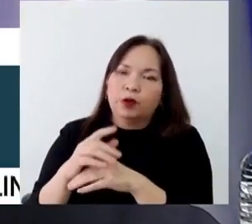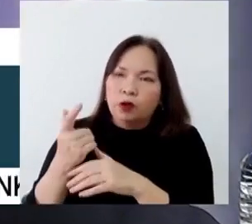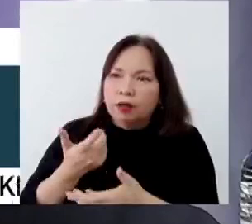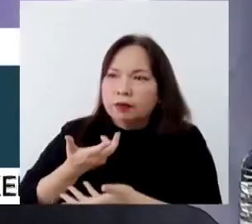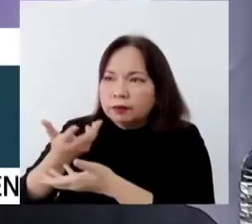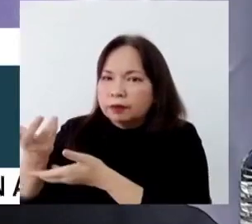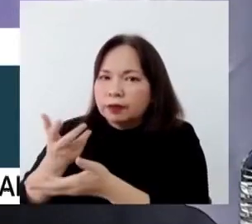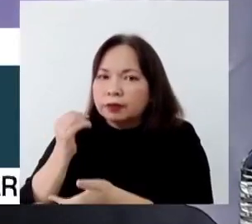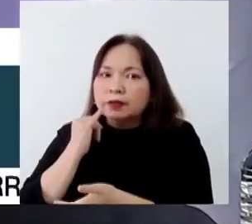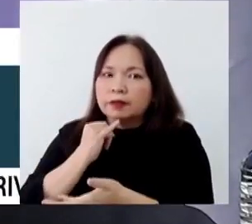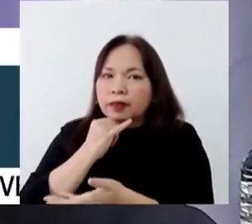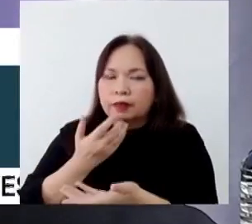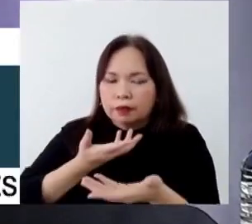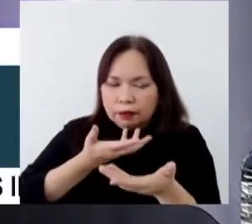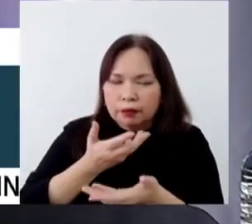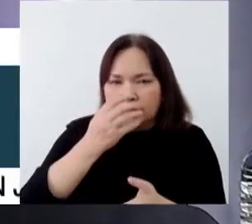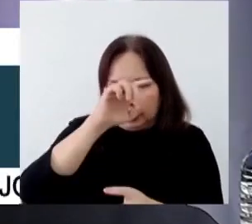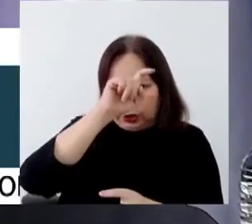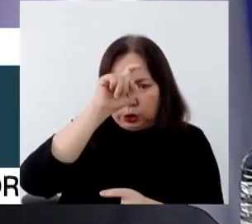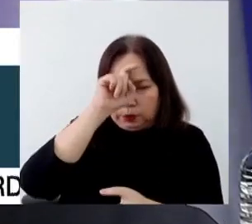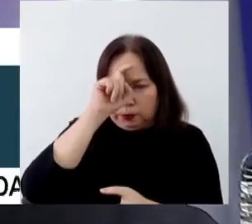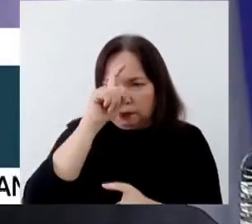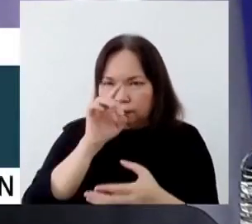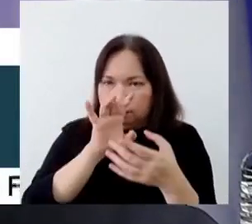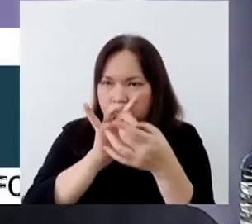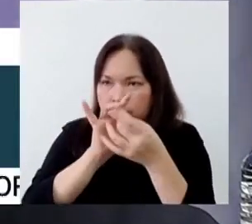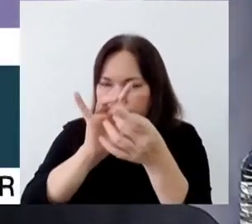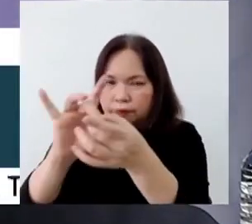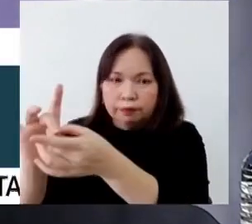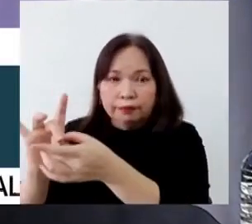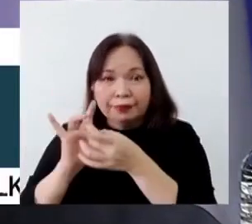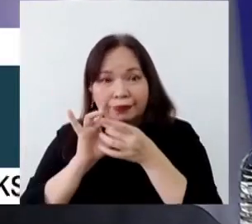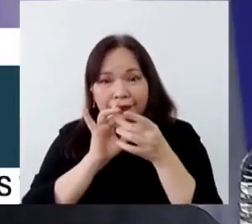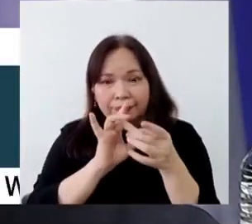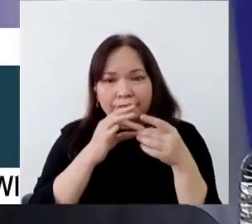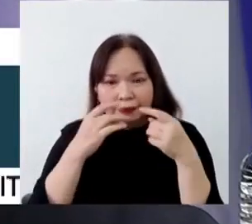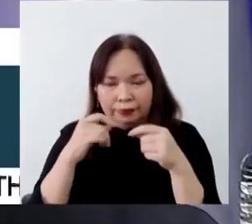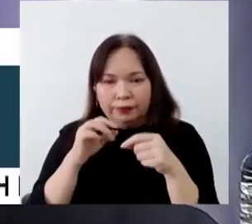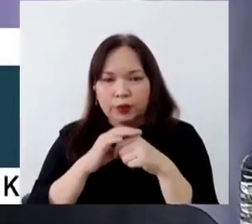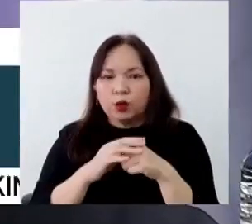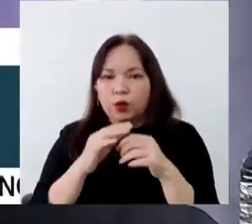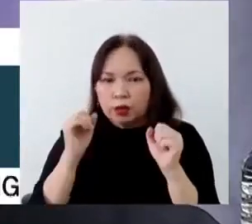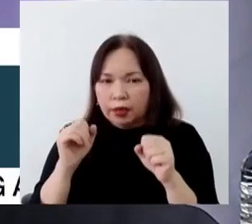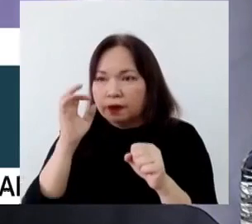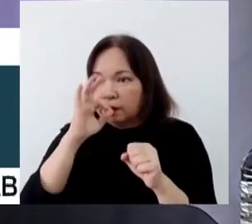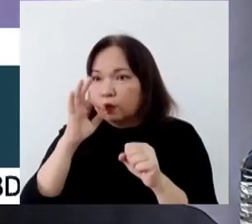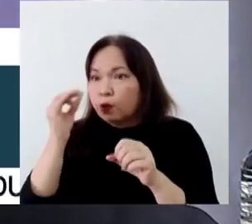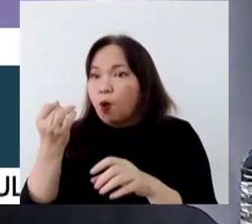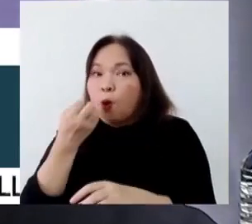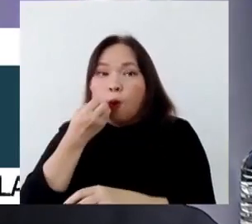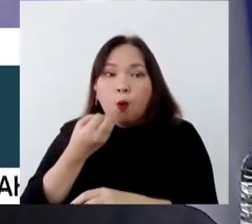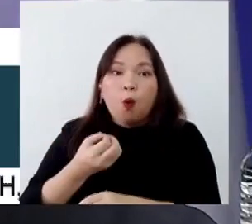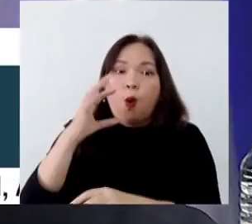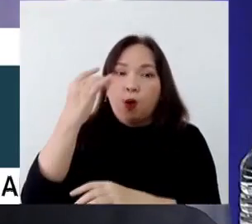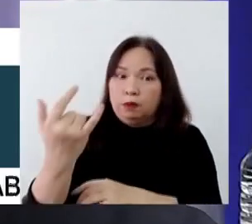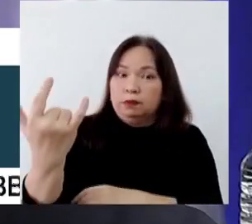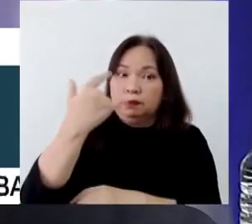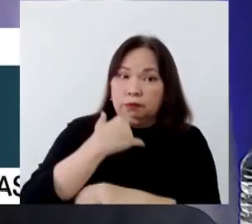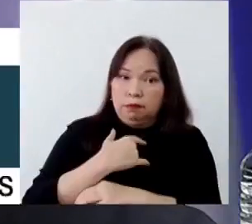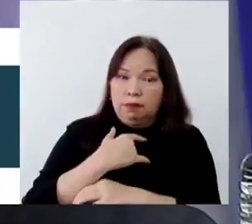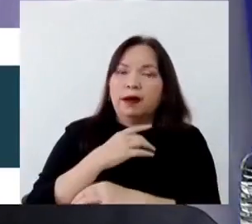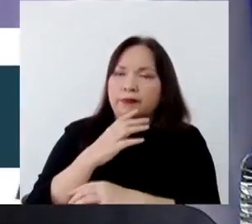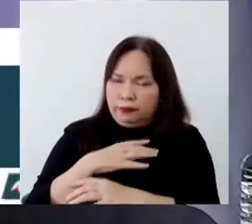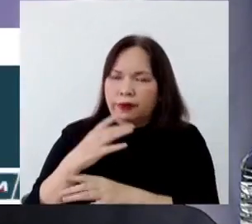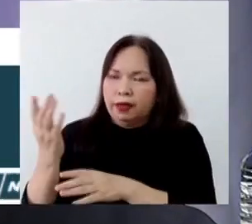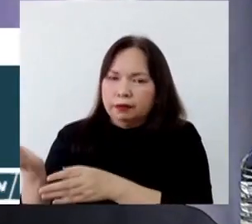our friends from Egypt about that, so that our Kababayans who want to be repatriated could be brought there.